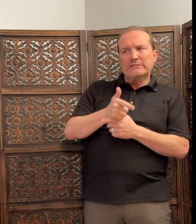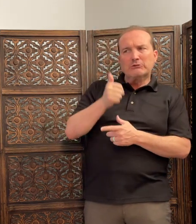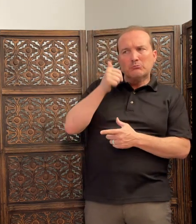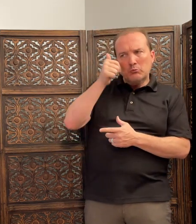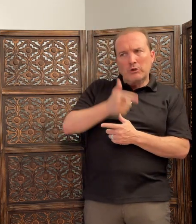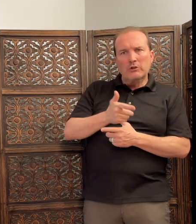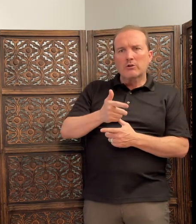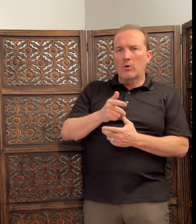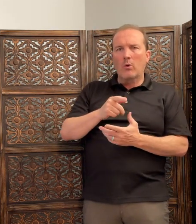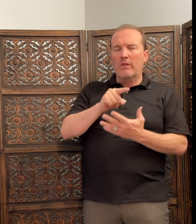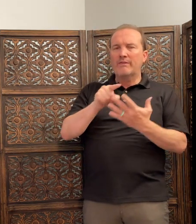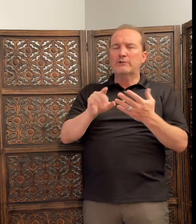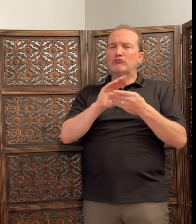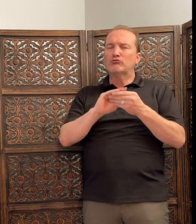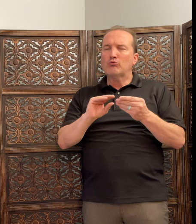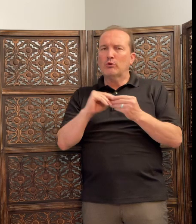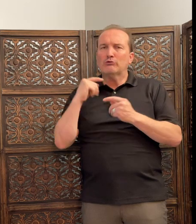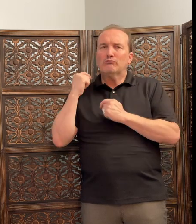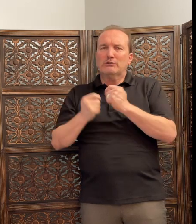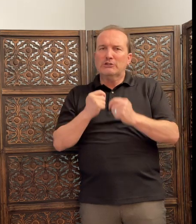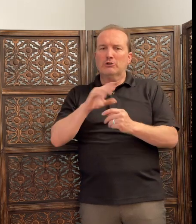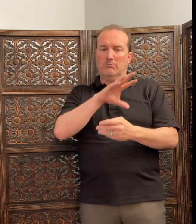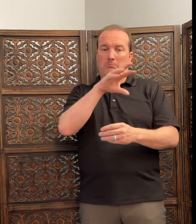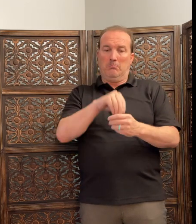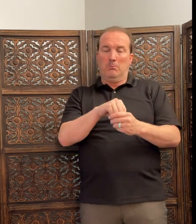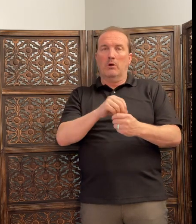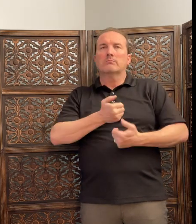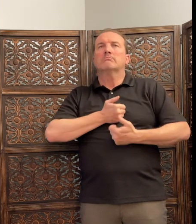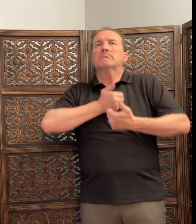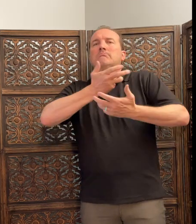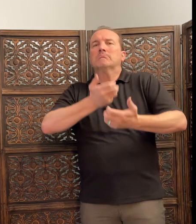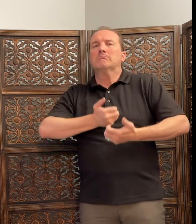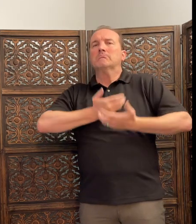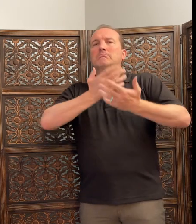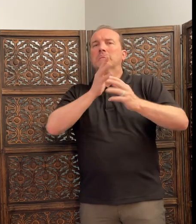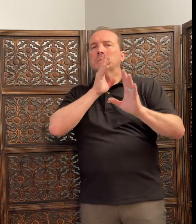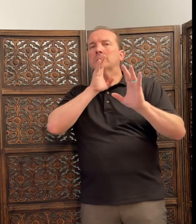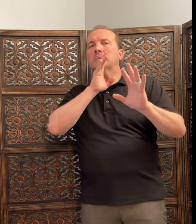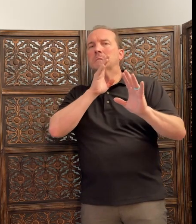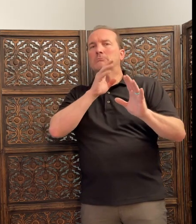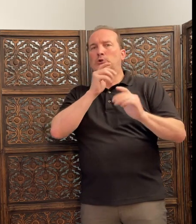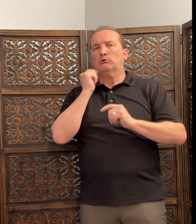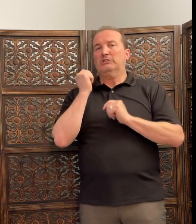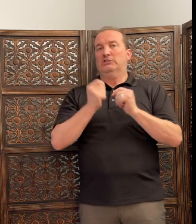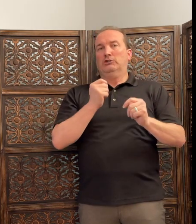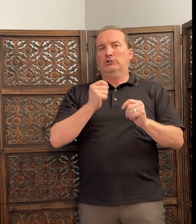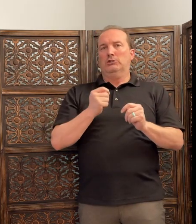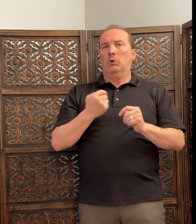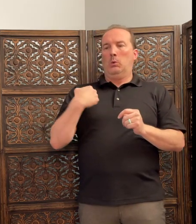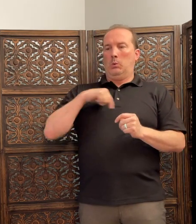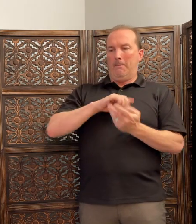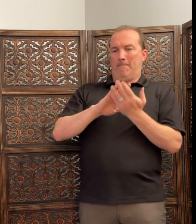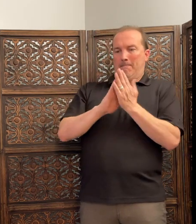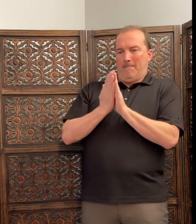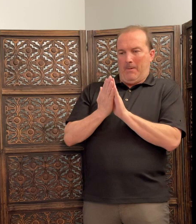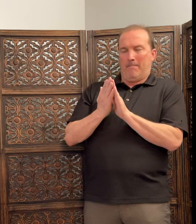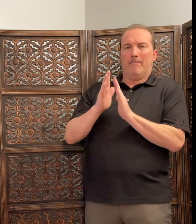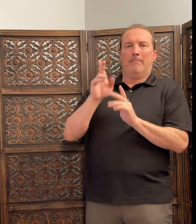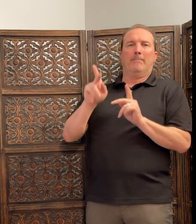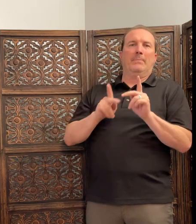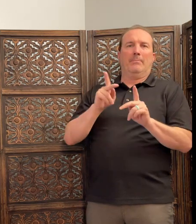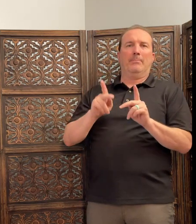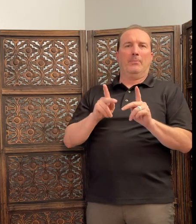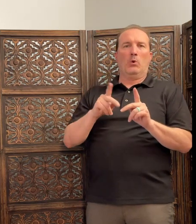your little siblings. These stories and traditions are part of the oral tradition and can help shape the people we are, the people